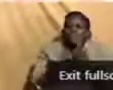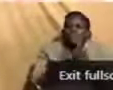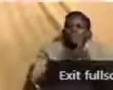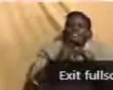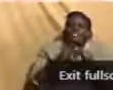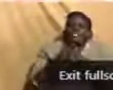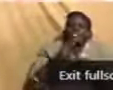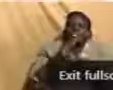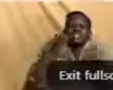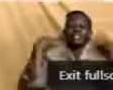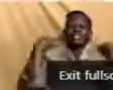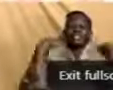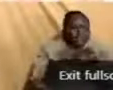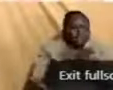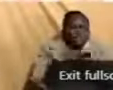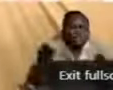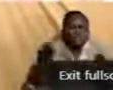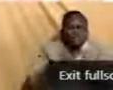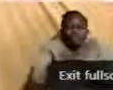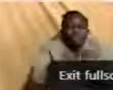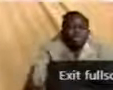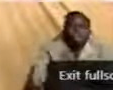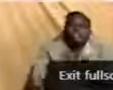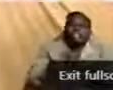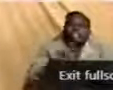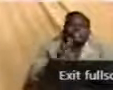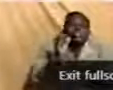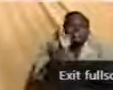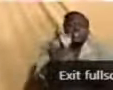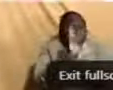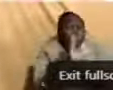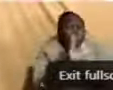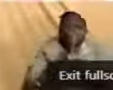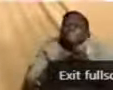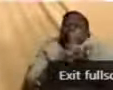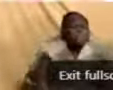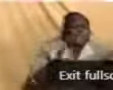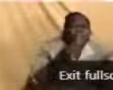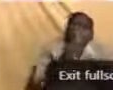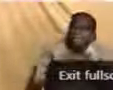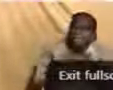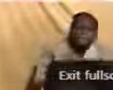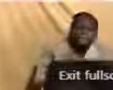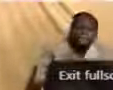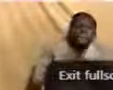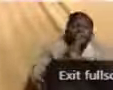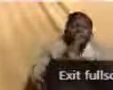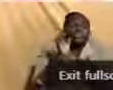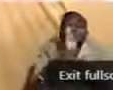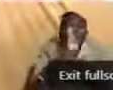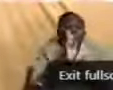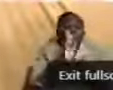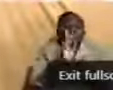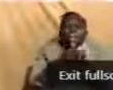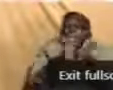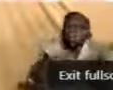state authority in the process of so doing. Don't use public funds in so doing. Don't use public facilities in so